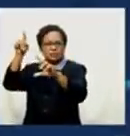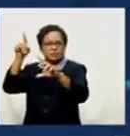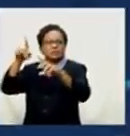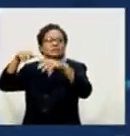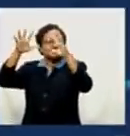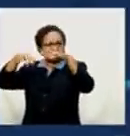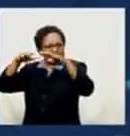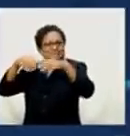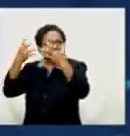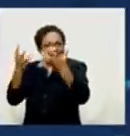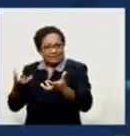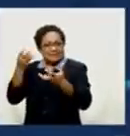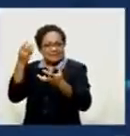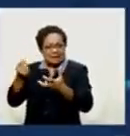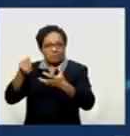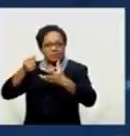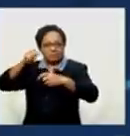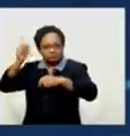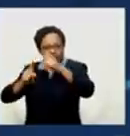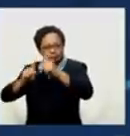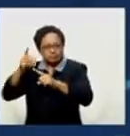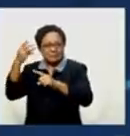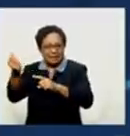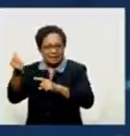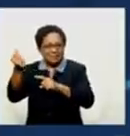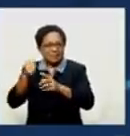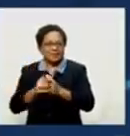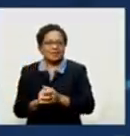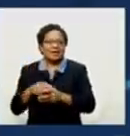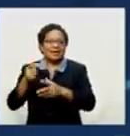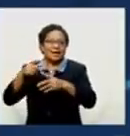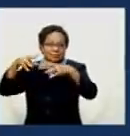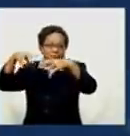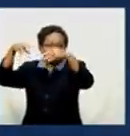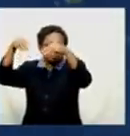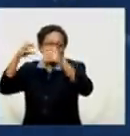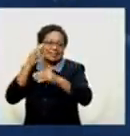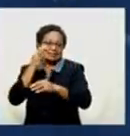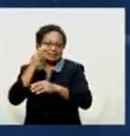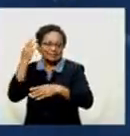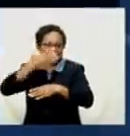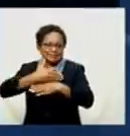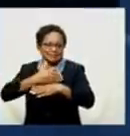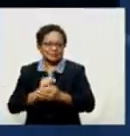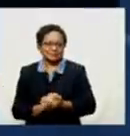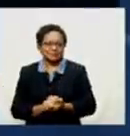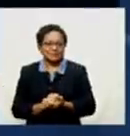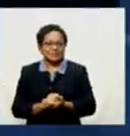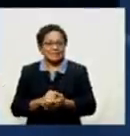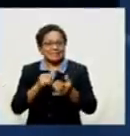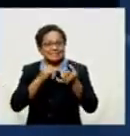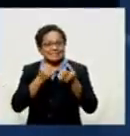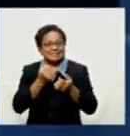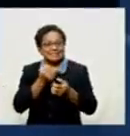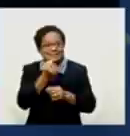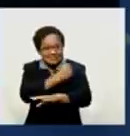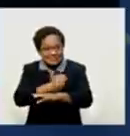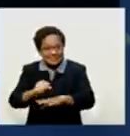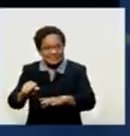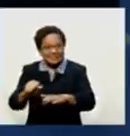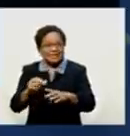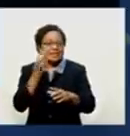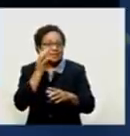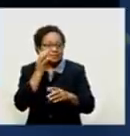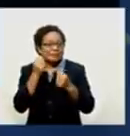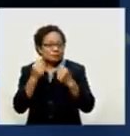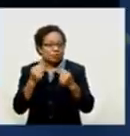times with isolated thunderstorms, showers gradually easing later tonight. At sea, southerly winds 10 to 15 knots,